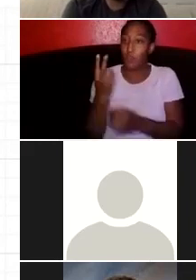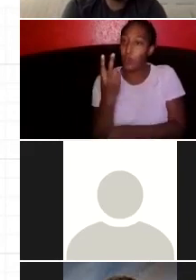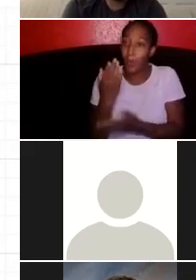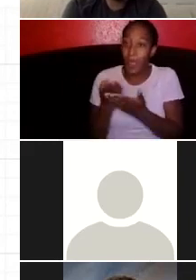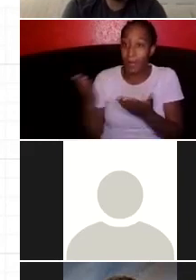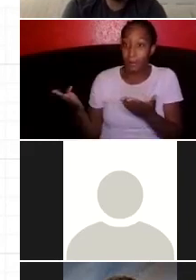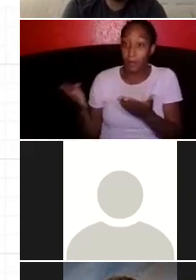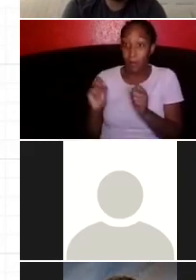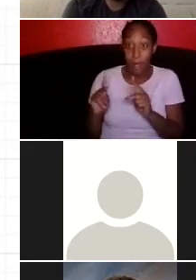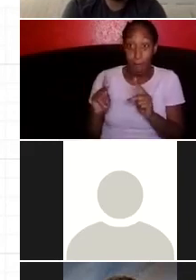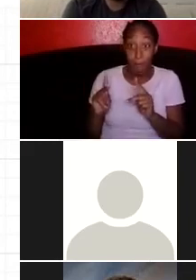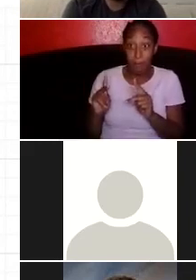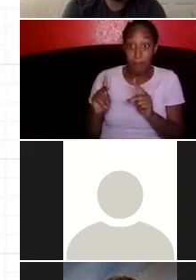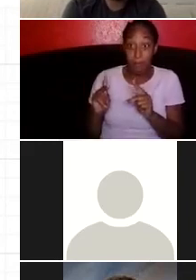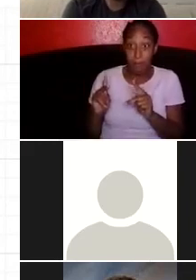Okay?